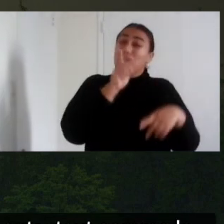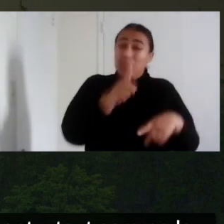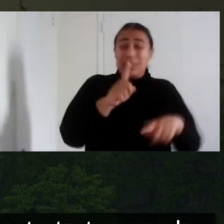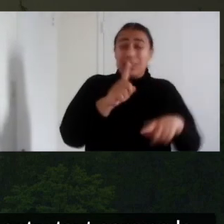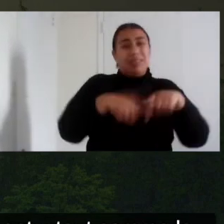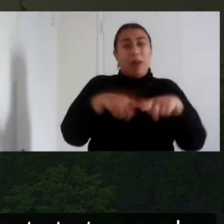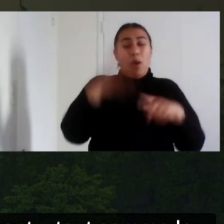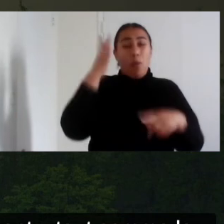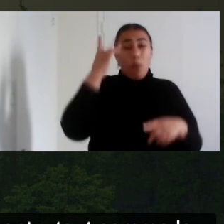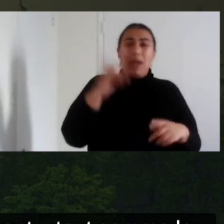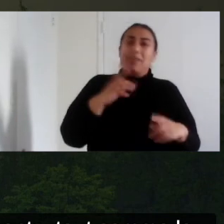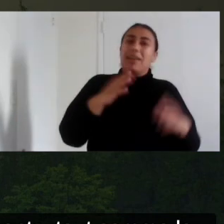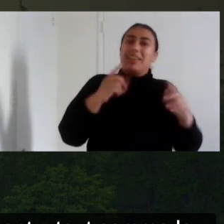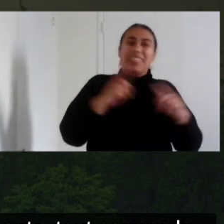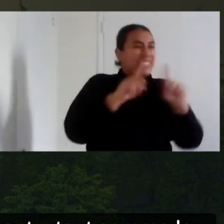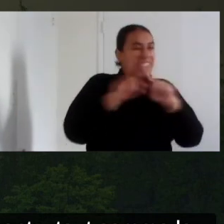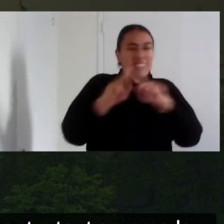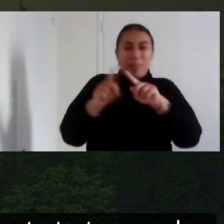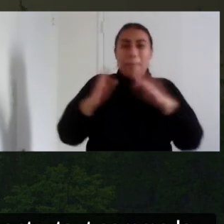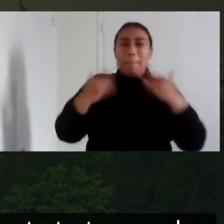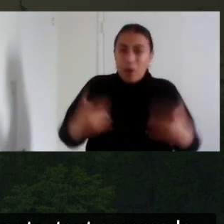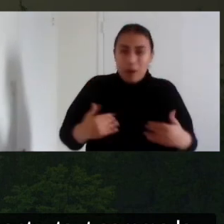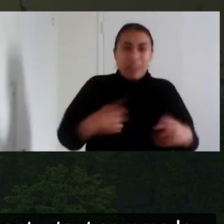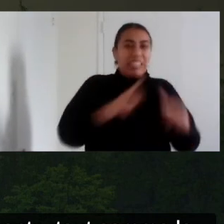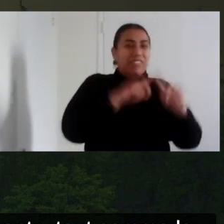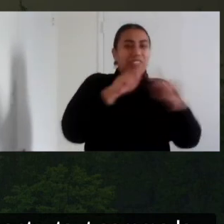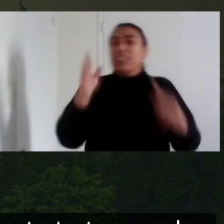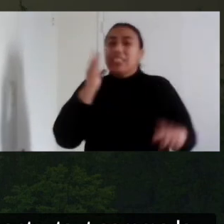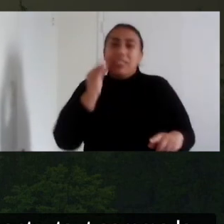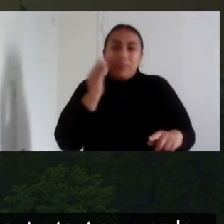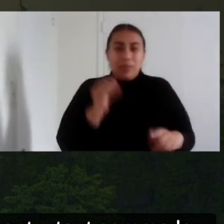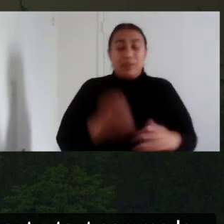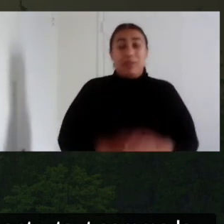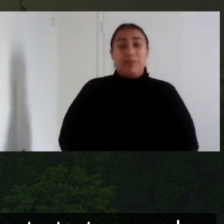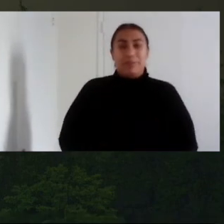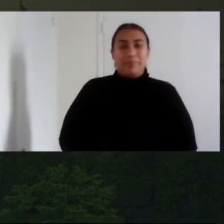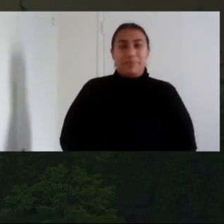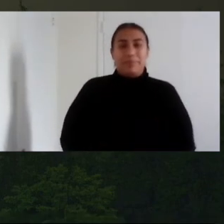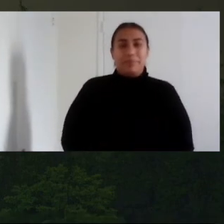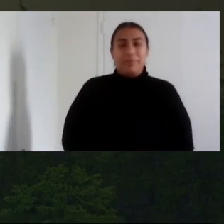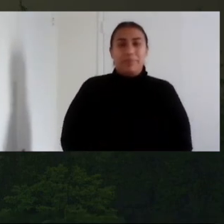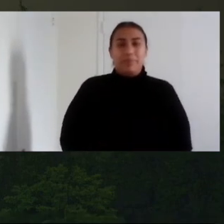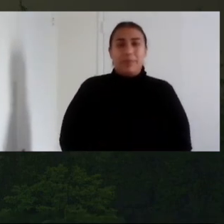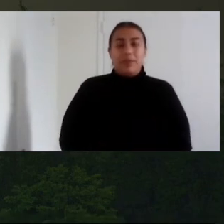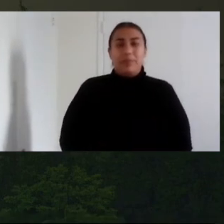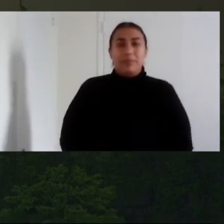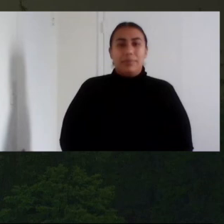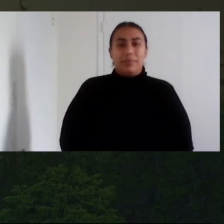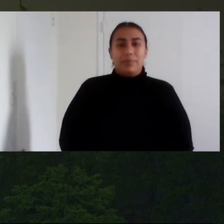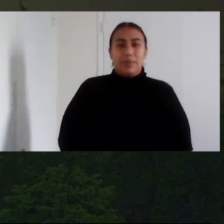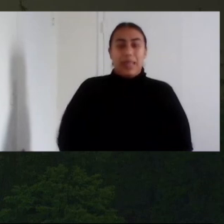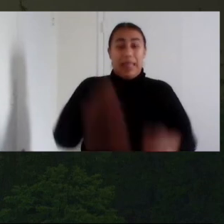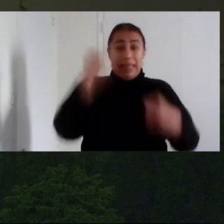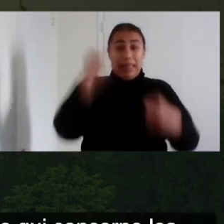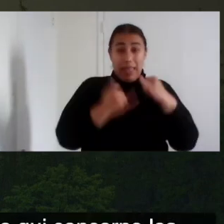indica, just the same way you would for different classes of medications when a physician does that as well. But generally speaking, what we've